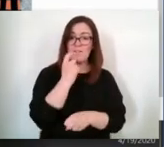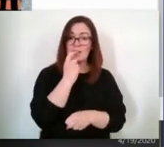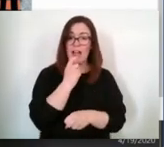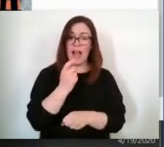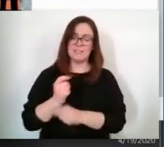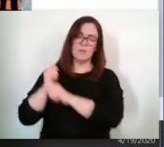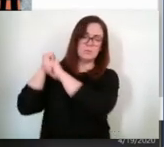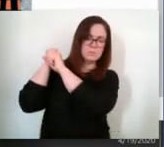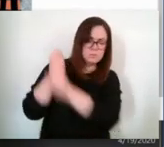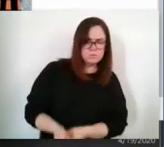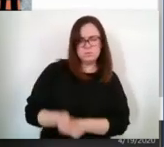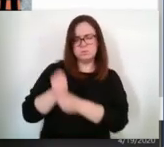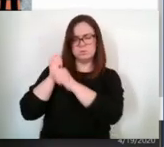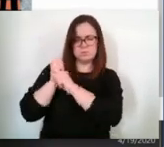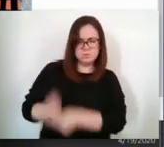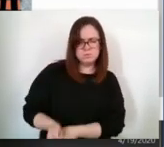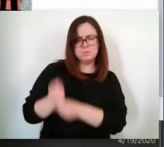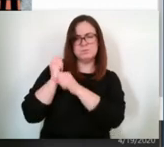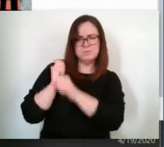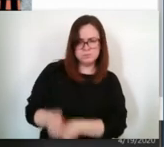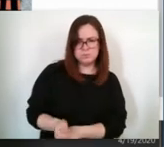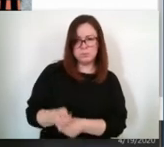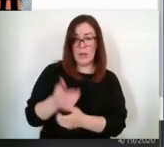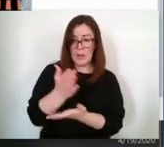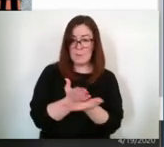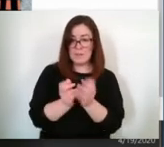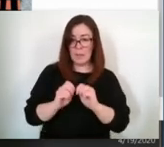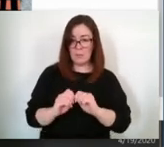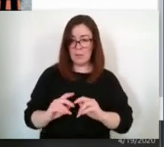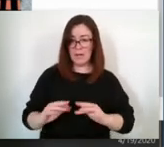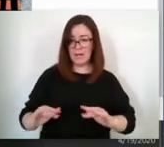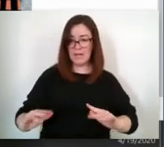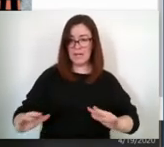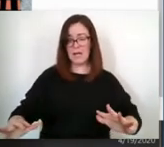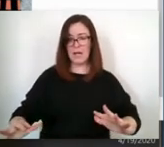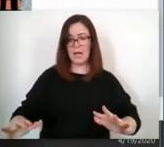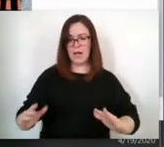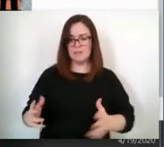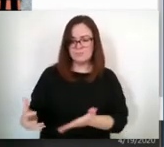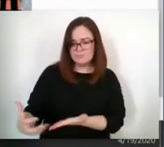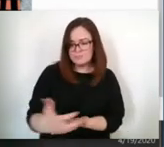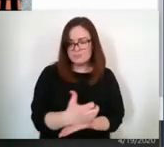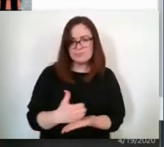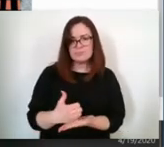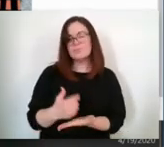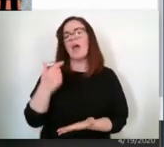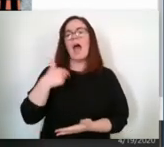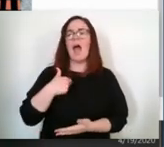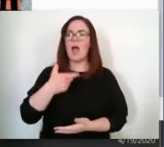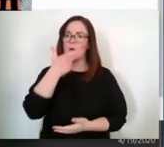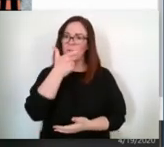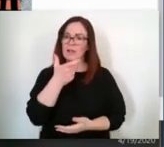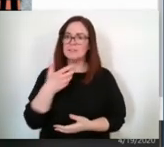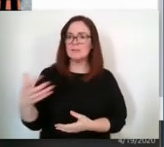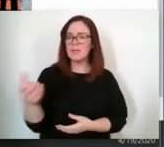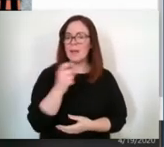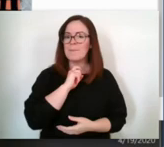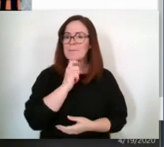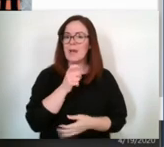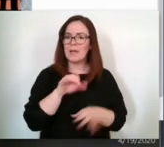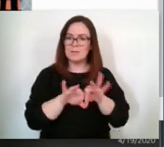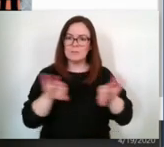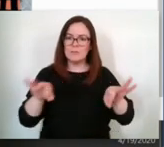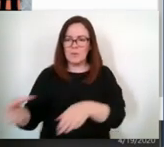whack. I've watched him shovel steel rods under the railroad tracks and transform them into